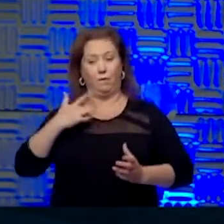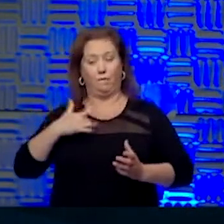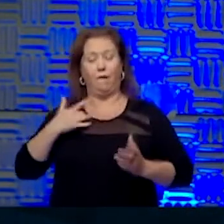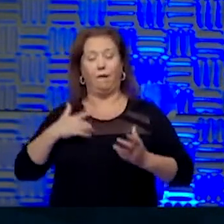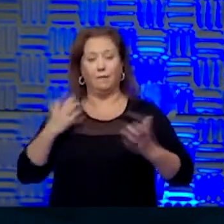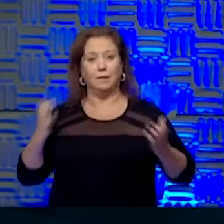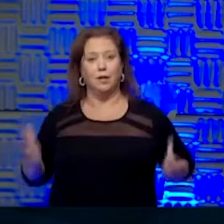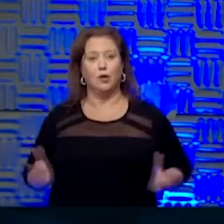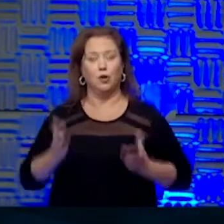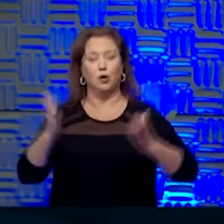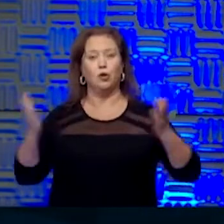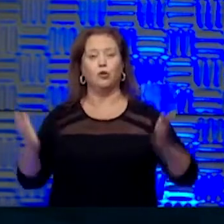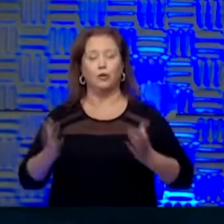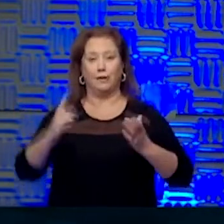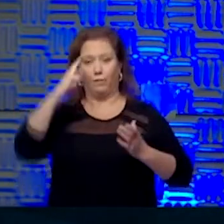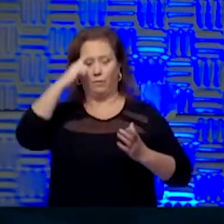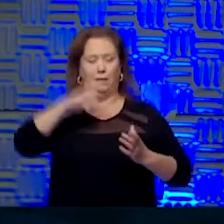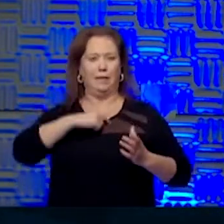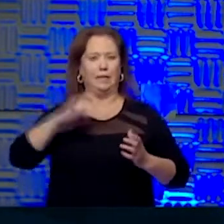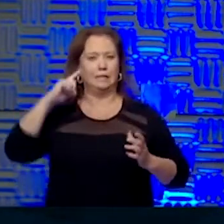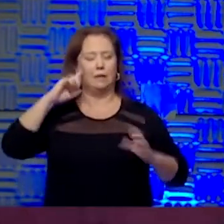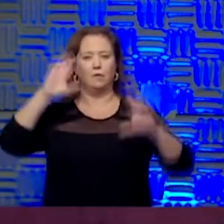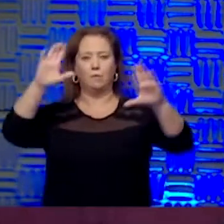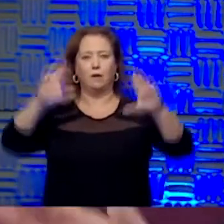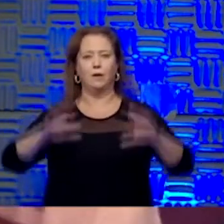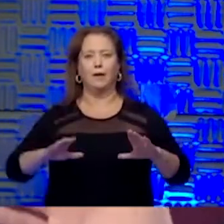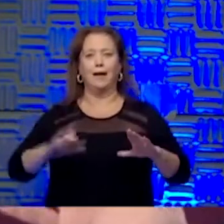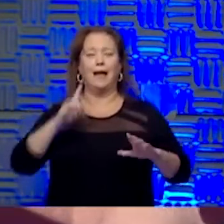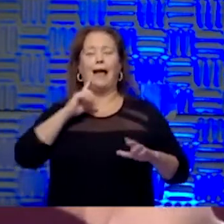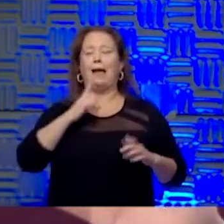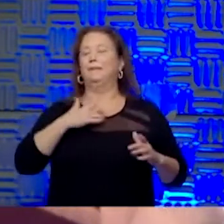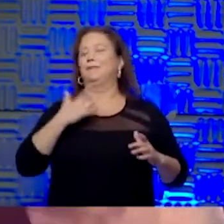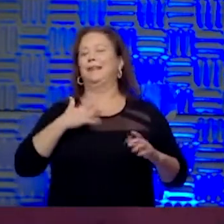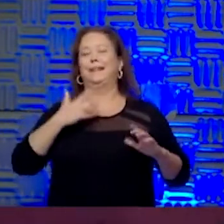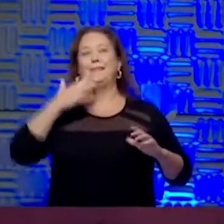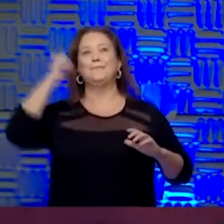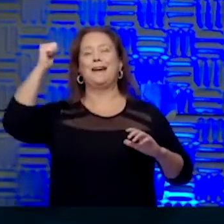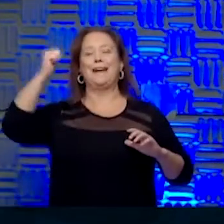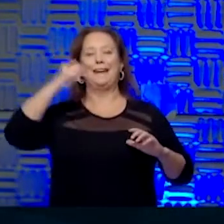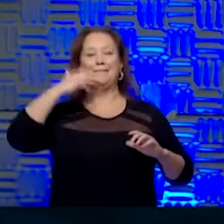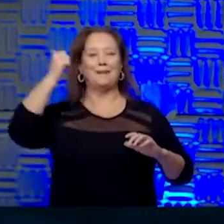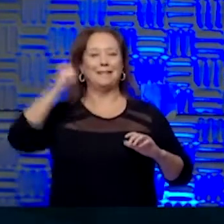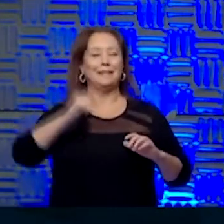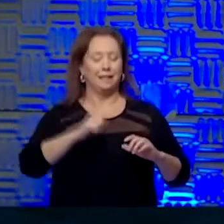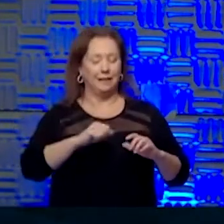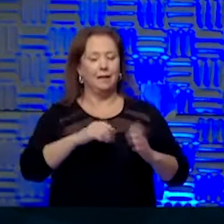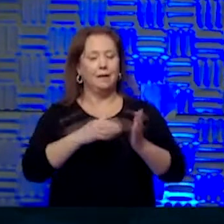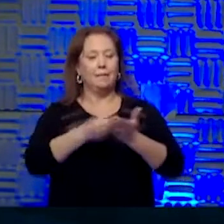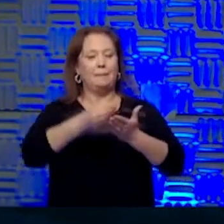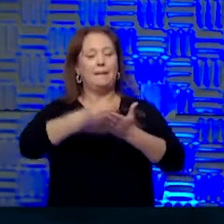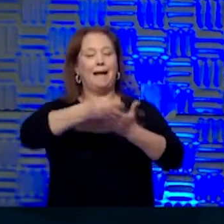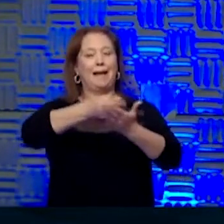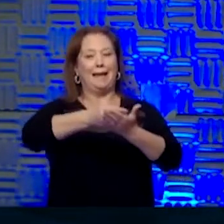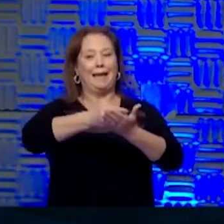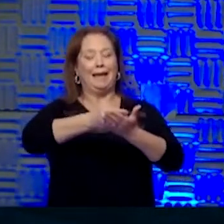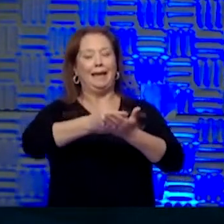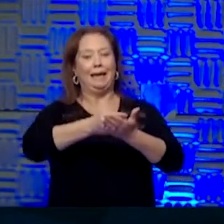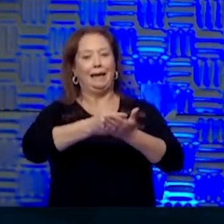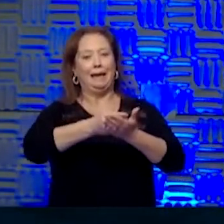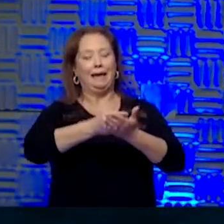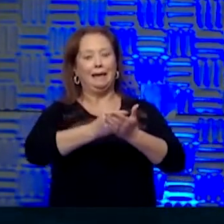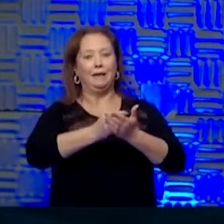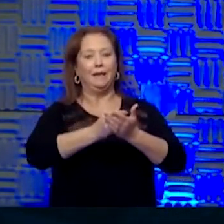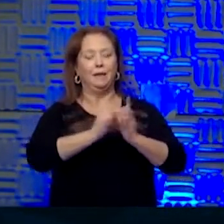thought it sounded to me. And so, great to hear that report. We are putting billions of dollars into